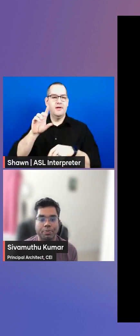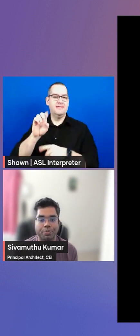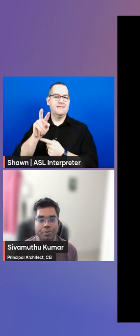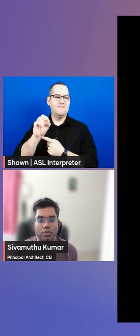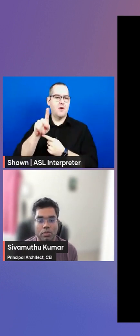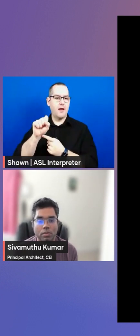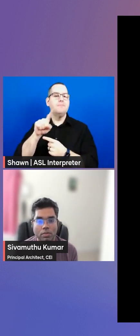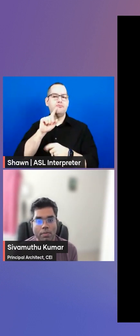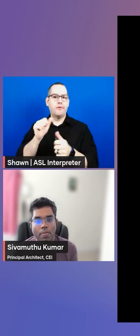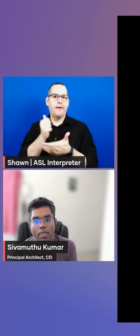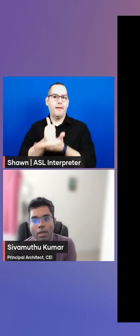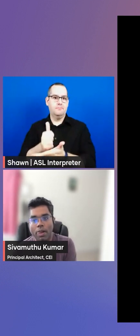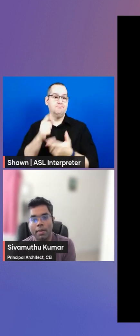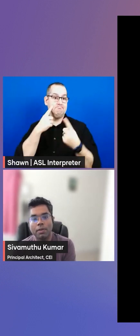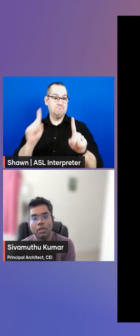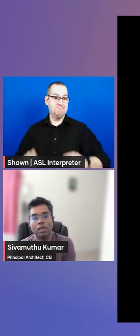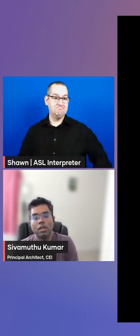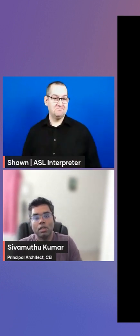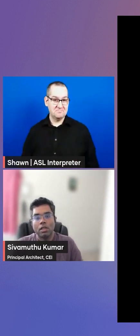achieved there.